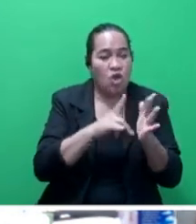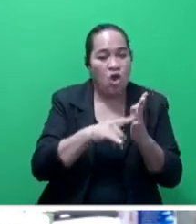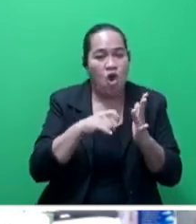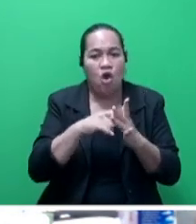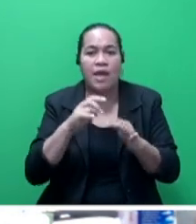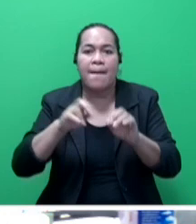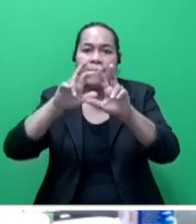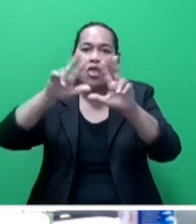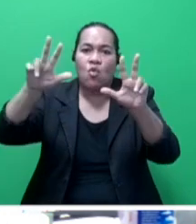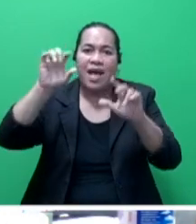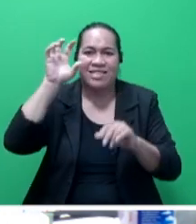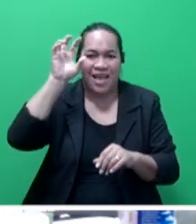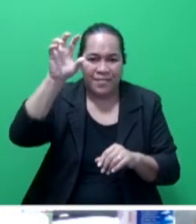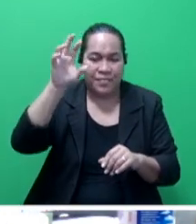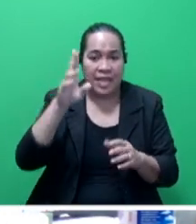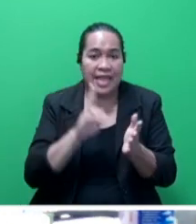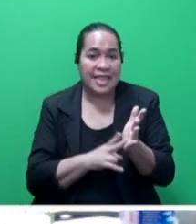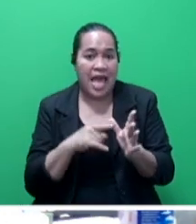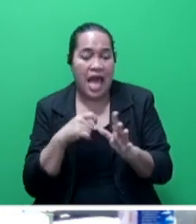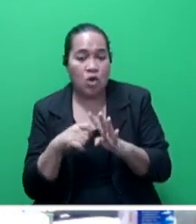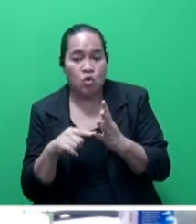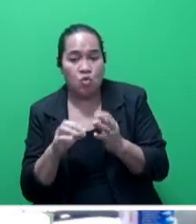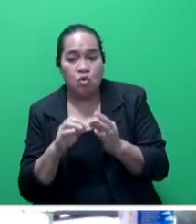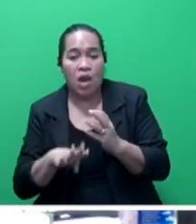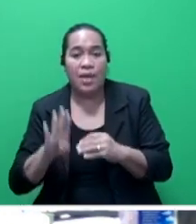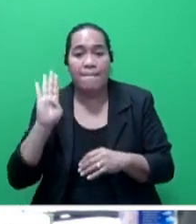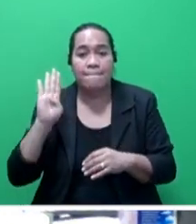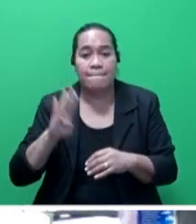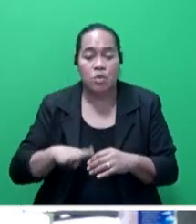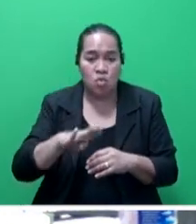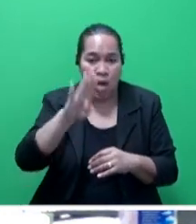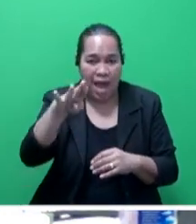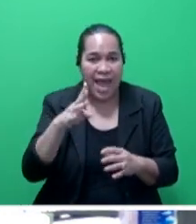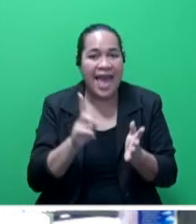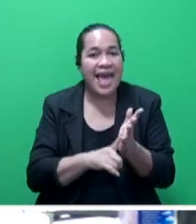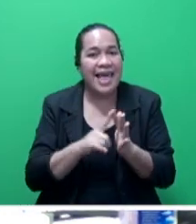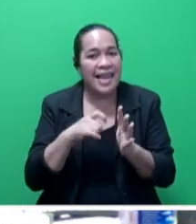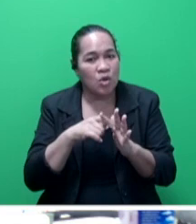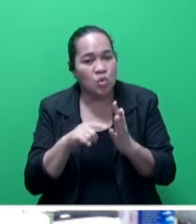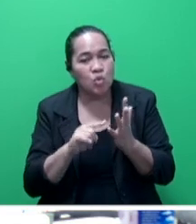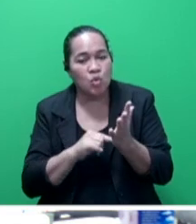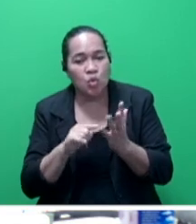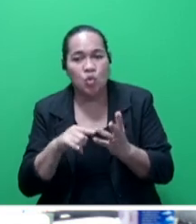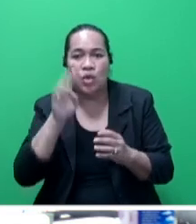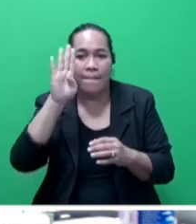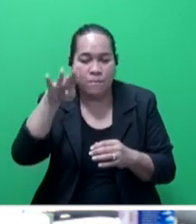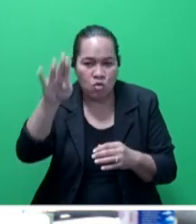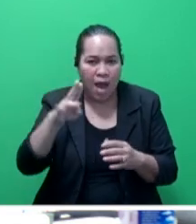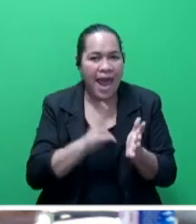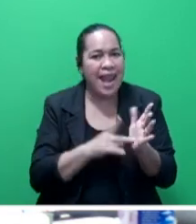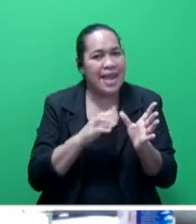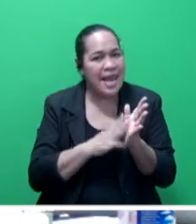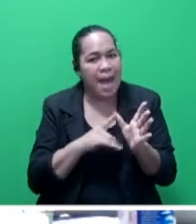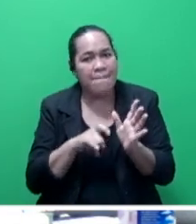Maduata, in Kumbulau, in Bua, in Lekutu, in Bua, in Namarai, in Ra, you name it.